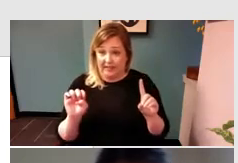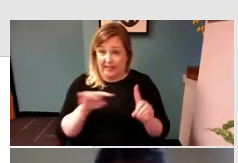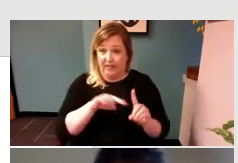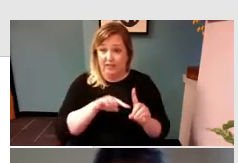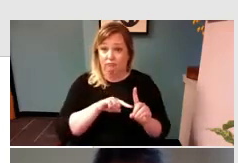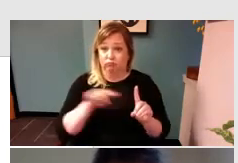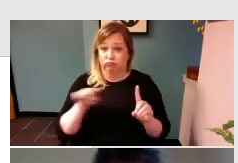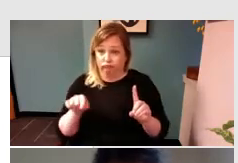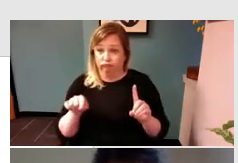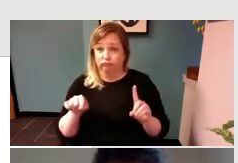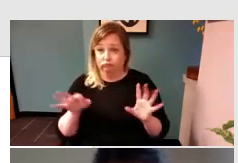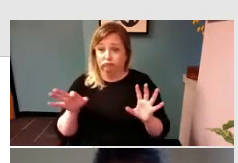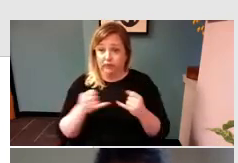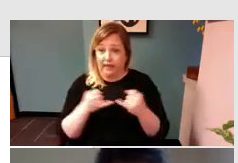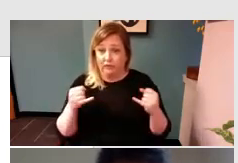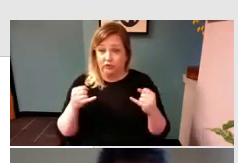and